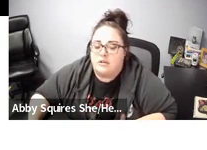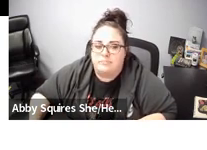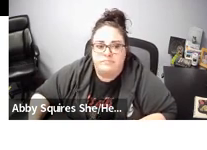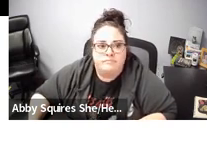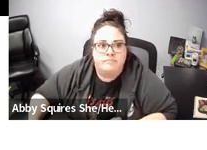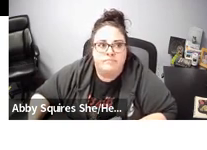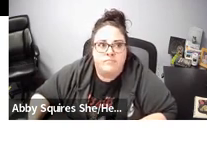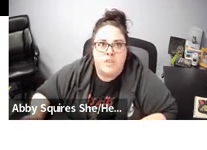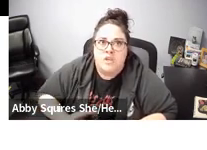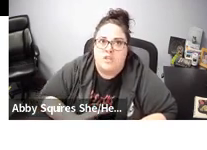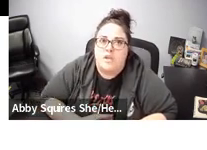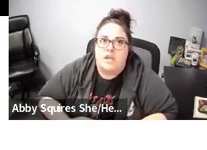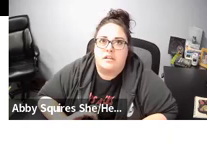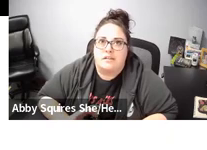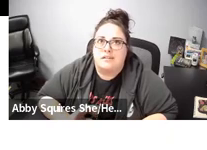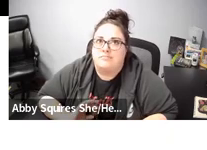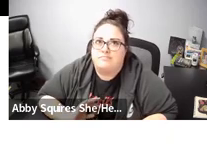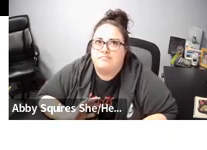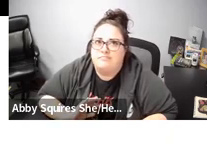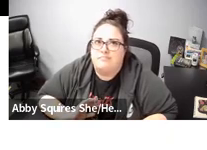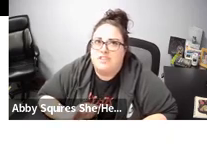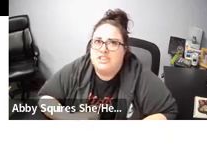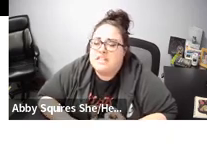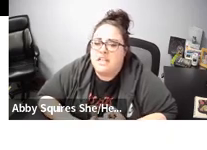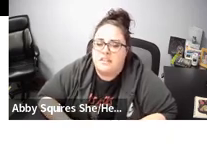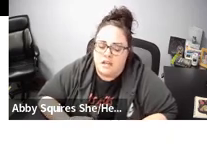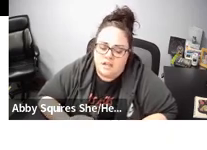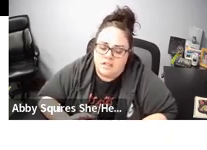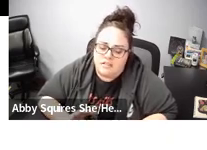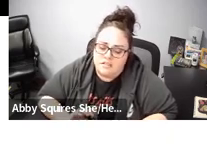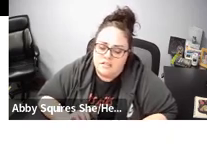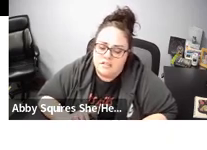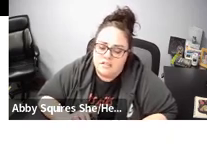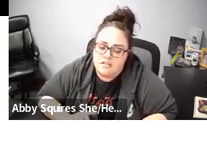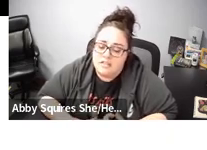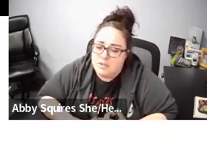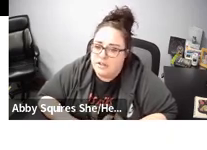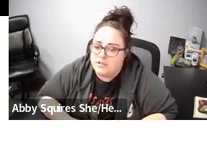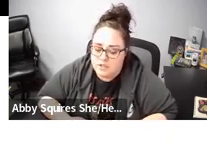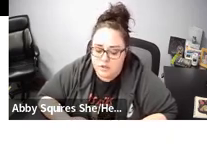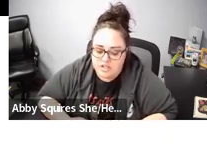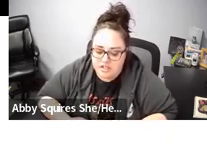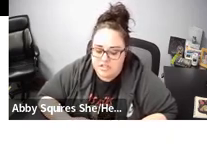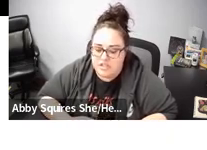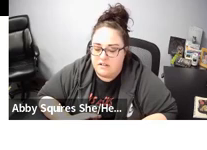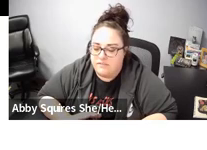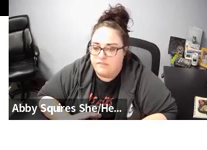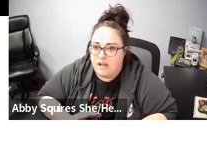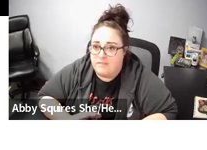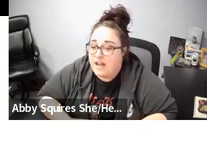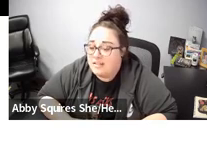that you can change like the subtitles. So you can change